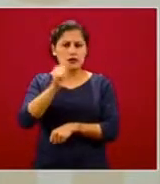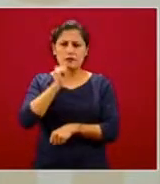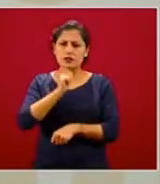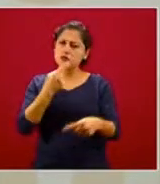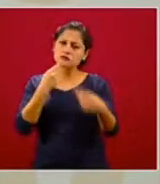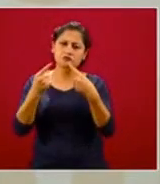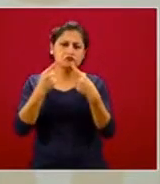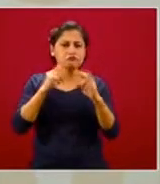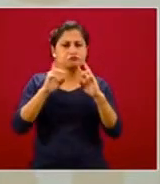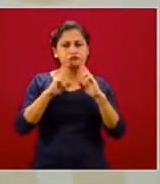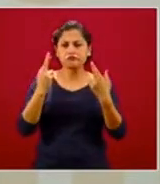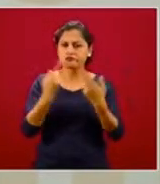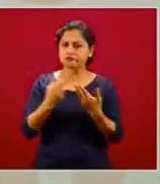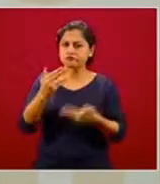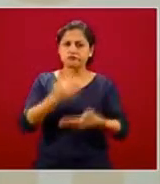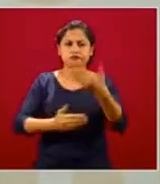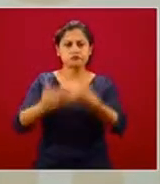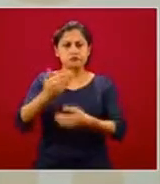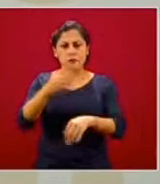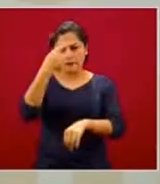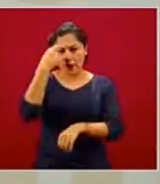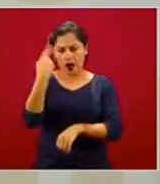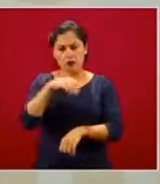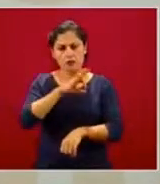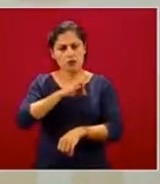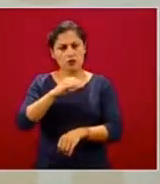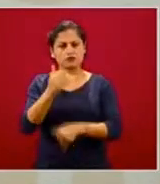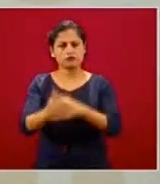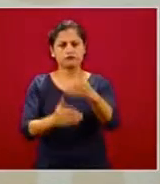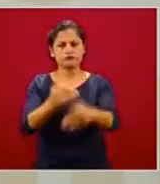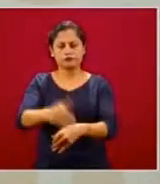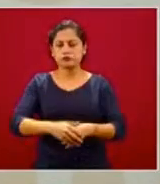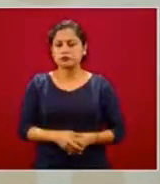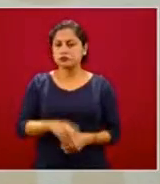I thought it was good. I thought it was productive as always.